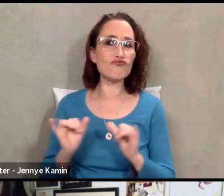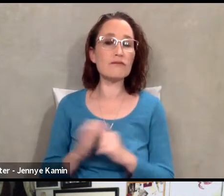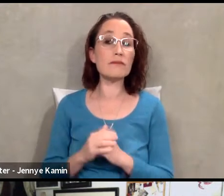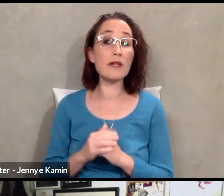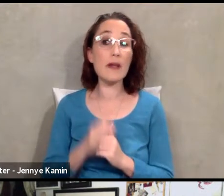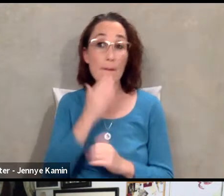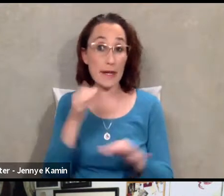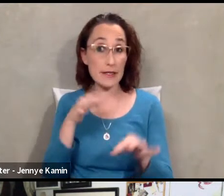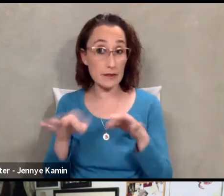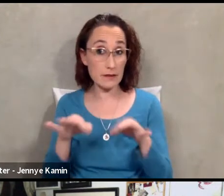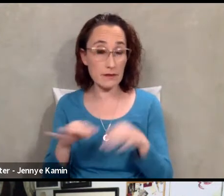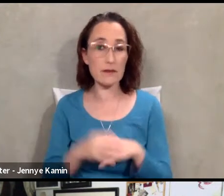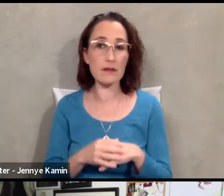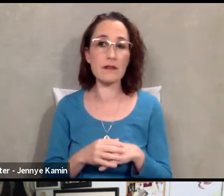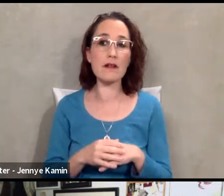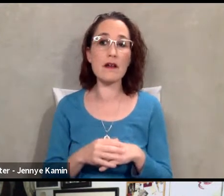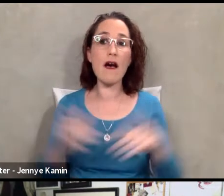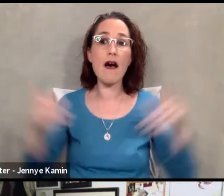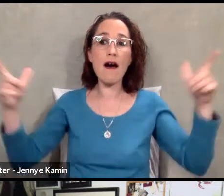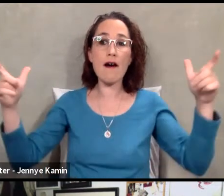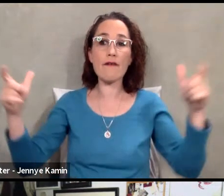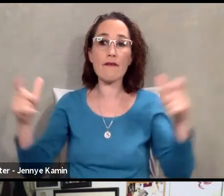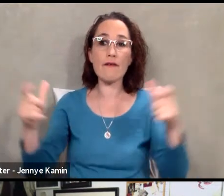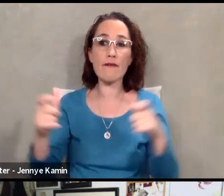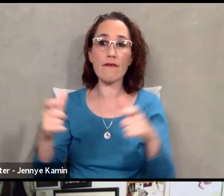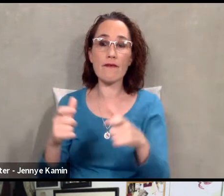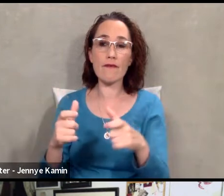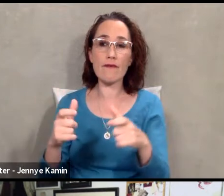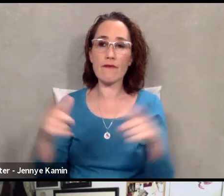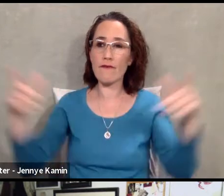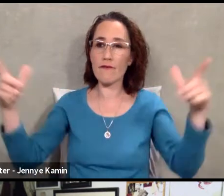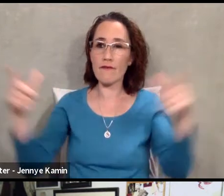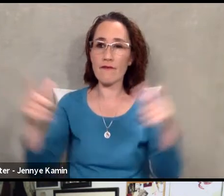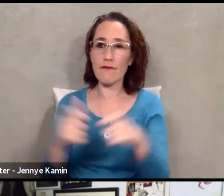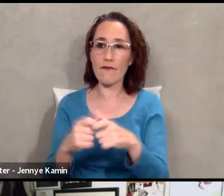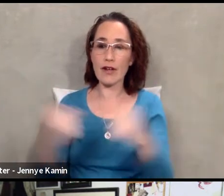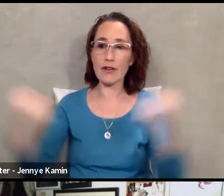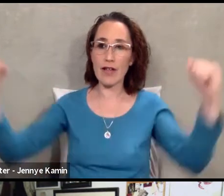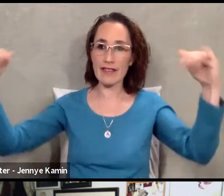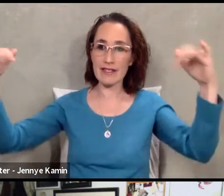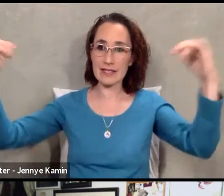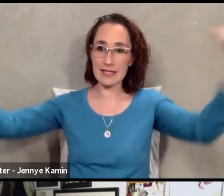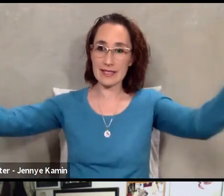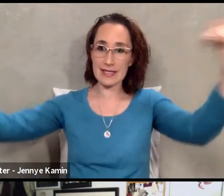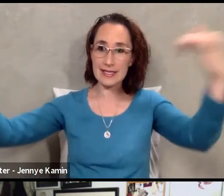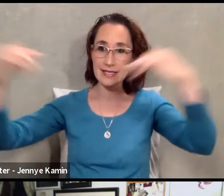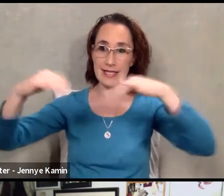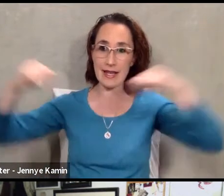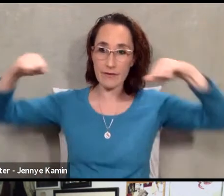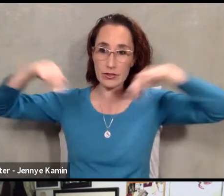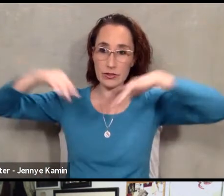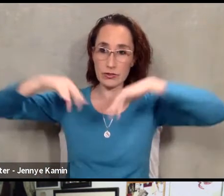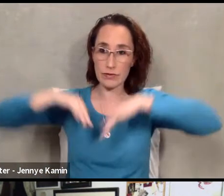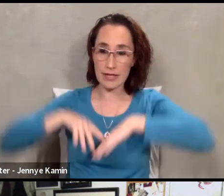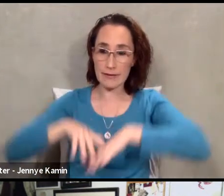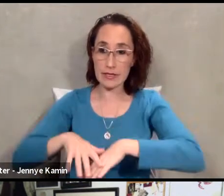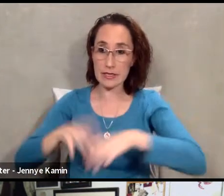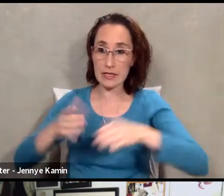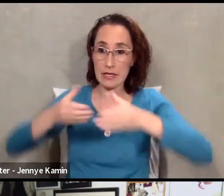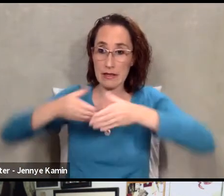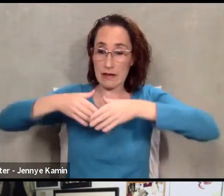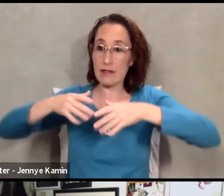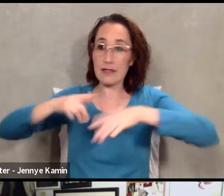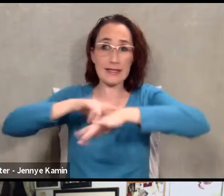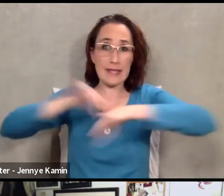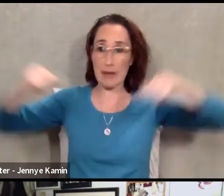if you took a funnel and there were several streams all kind of coming in at once, one of them was that I wanted to make